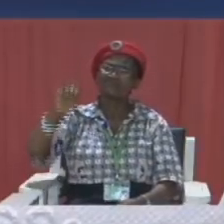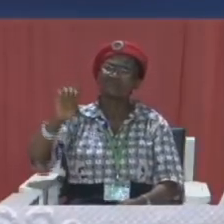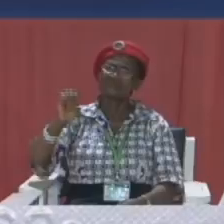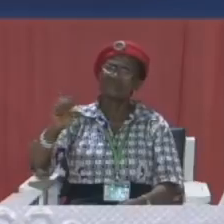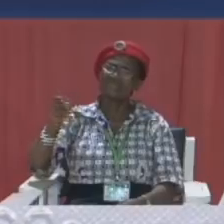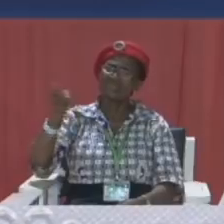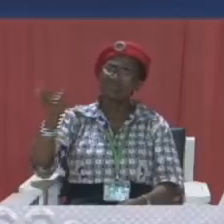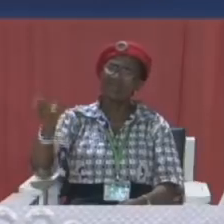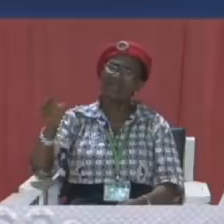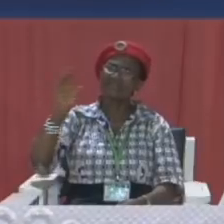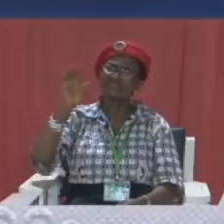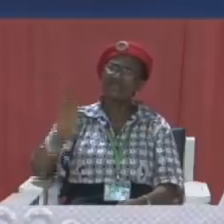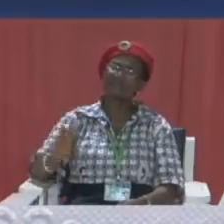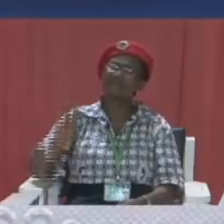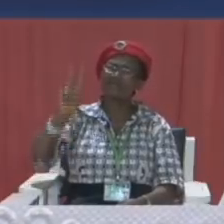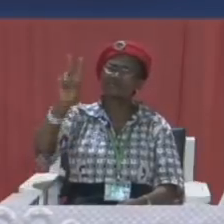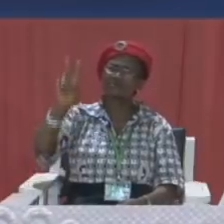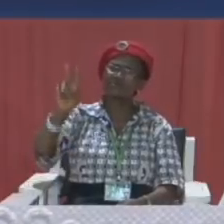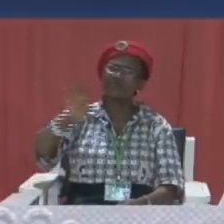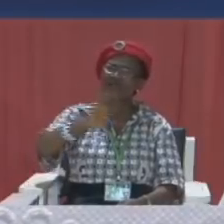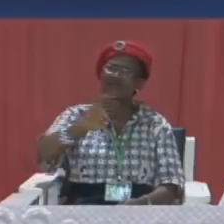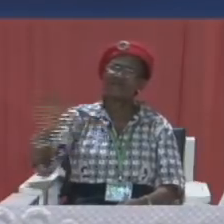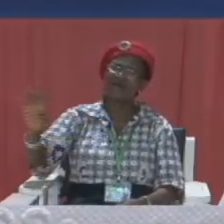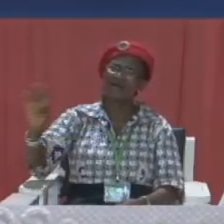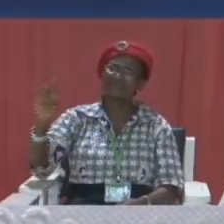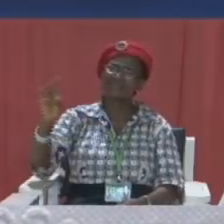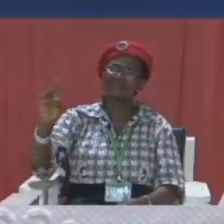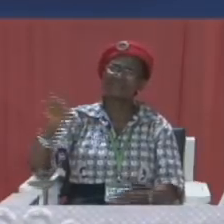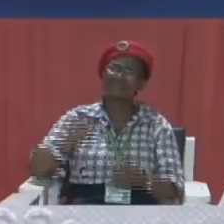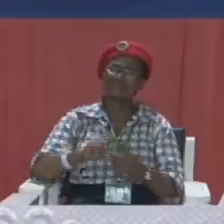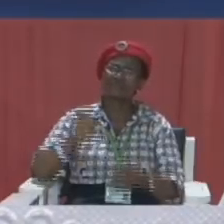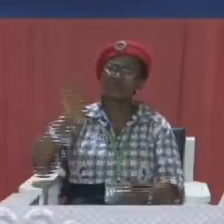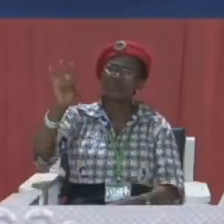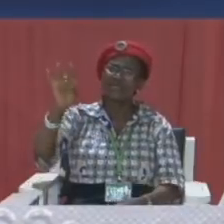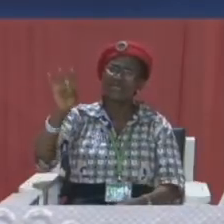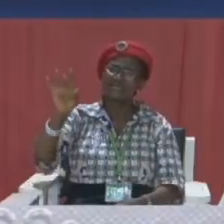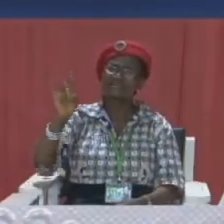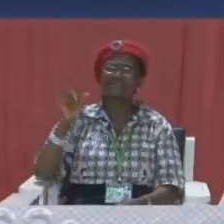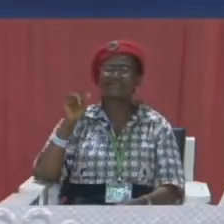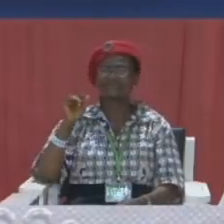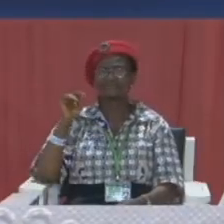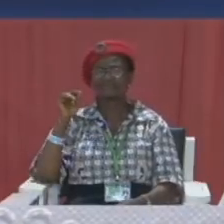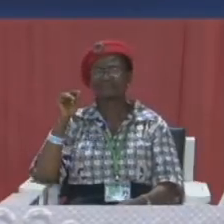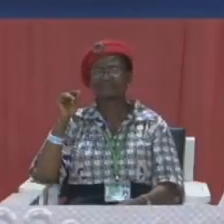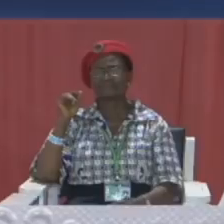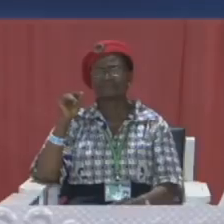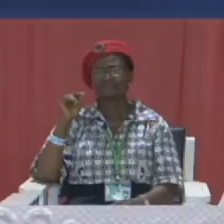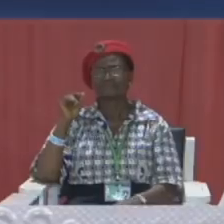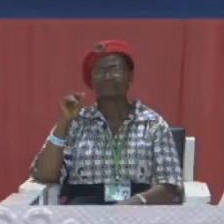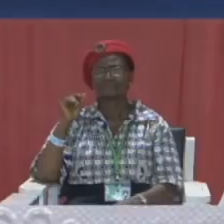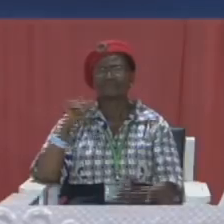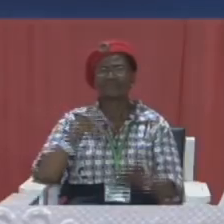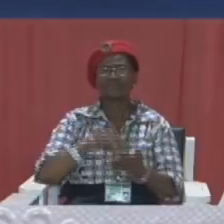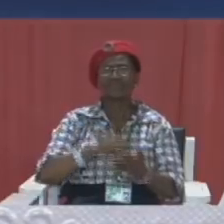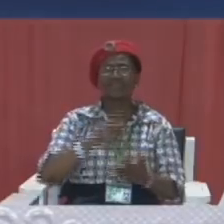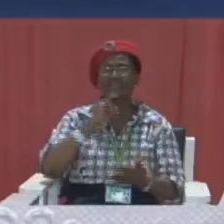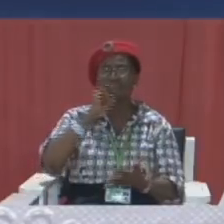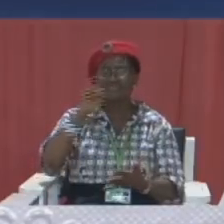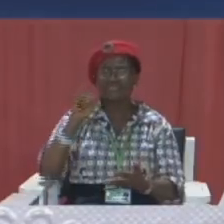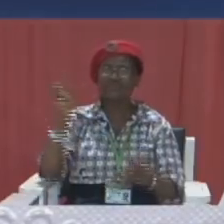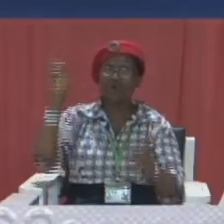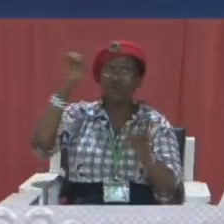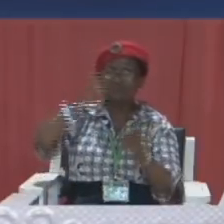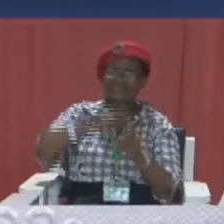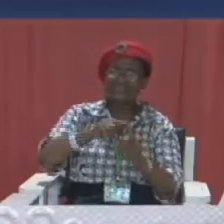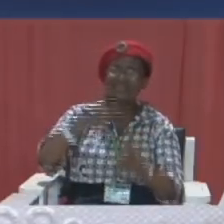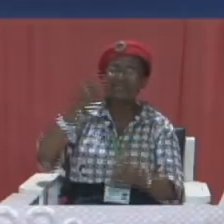chapter 2. Nehemiah ori ikeji. Verse 17 to 18. Ese iketa dilogun de ikeji dini ogun. It is until the